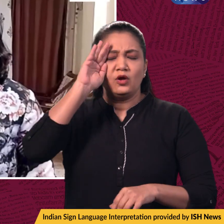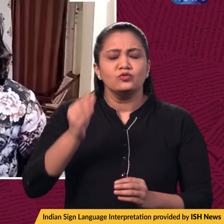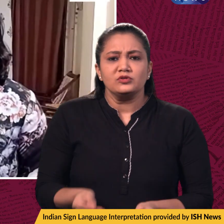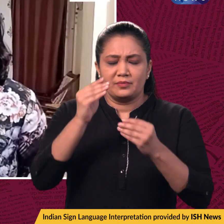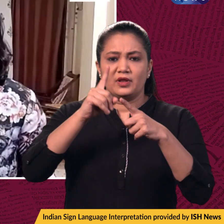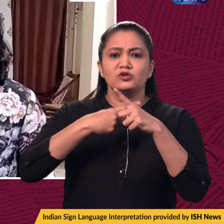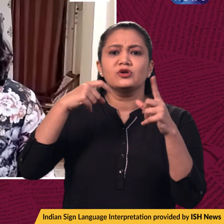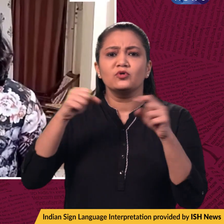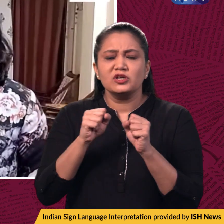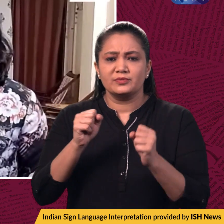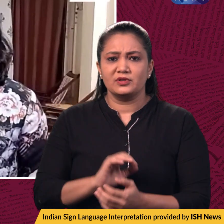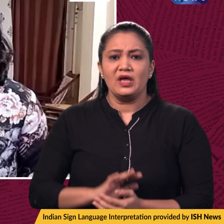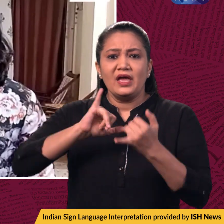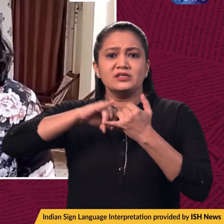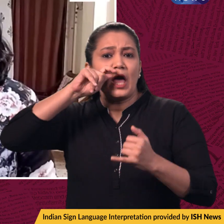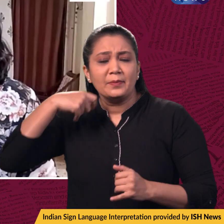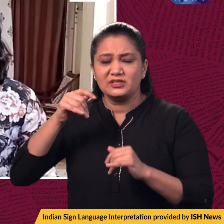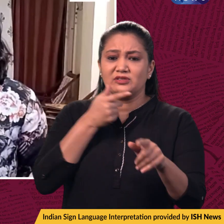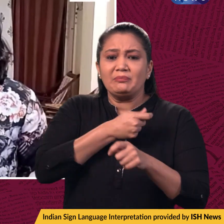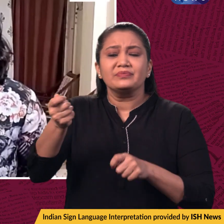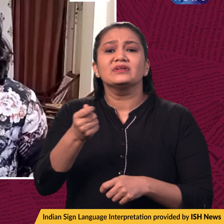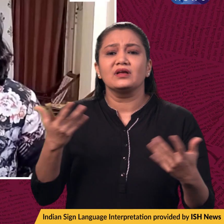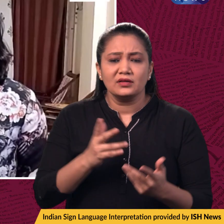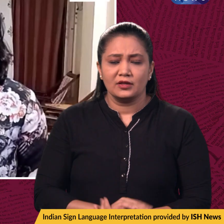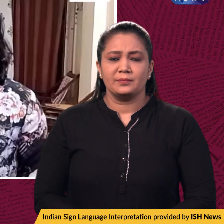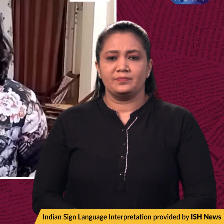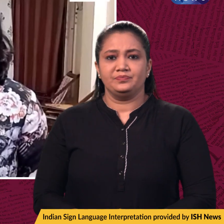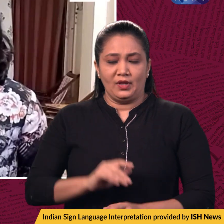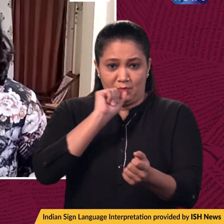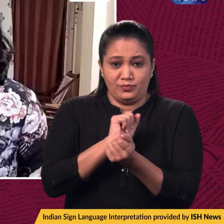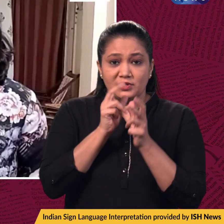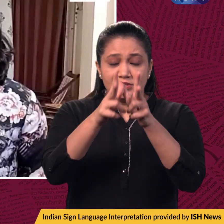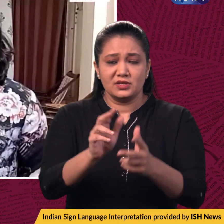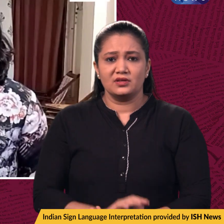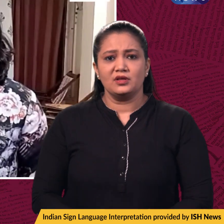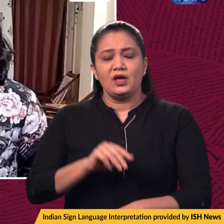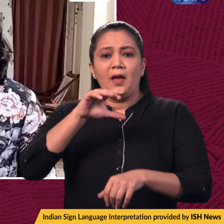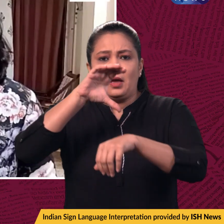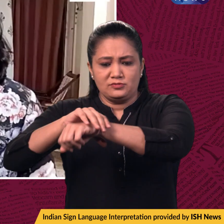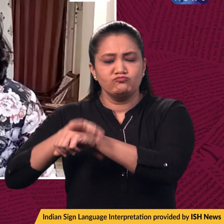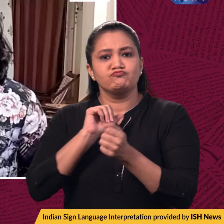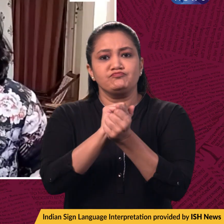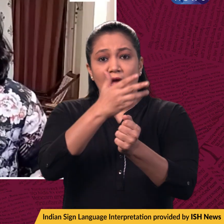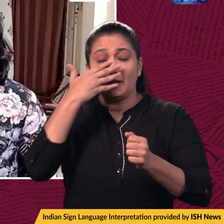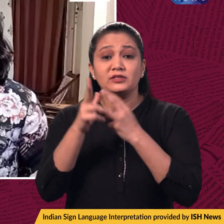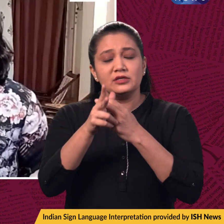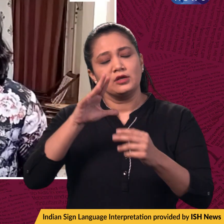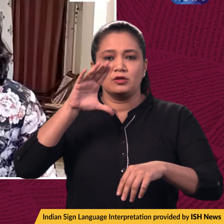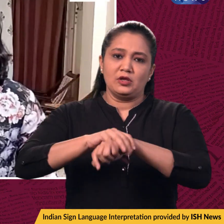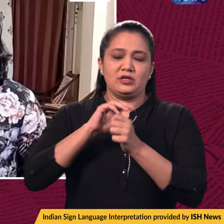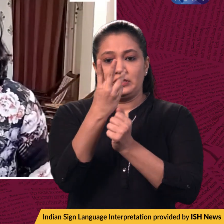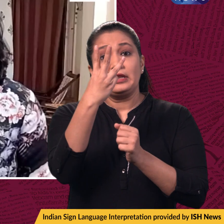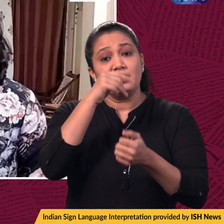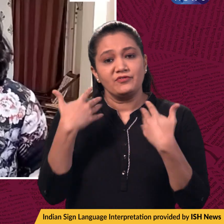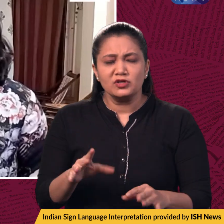now on the Jammu and Kashmir sarpanch killing case. The police has said today that they have arrested 3 terrorists belonging to